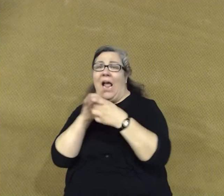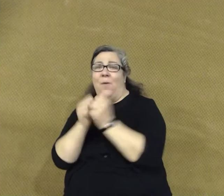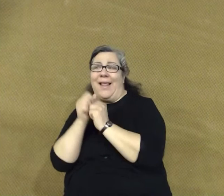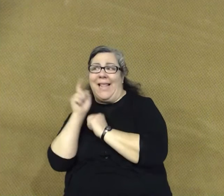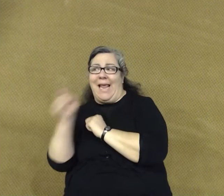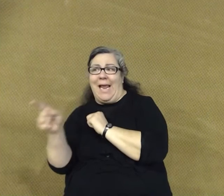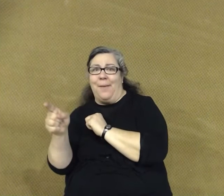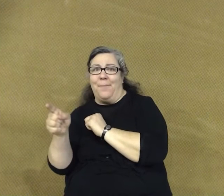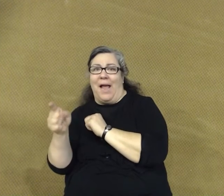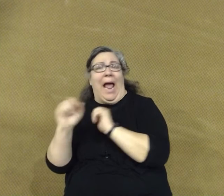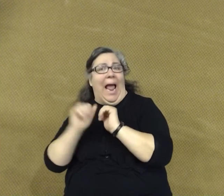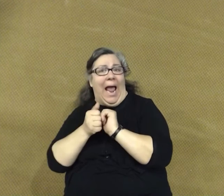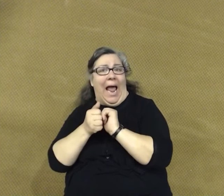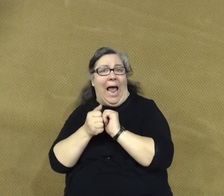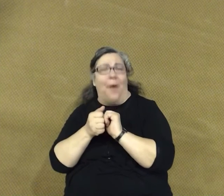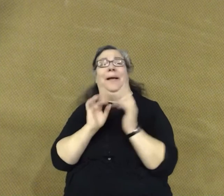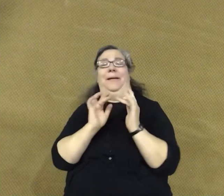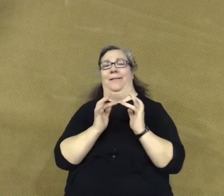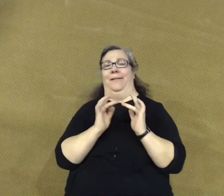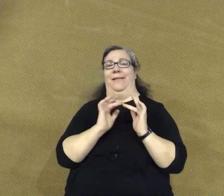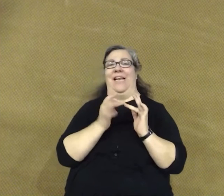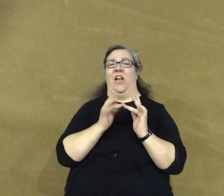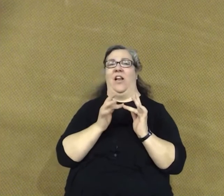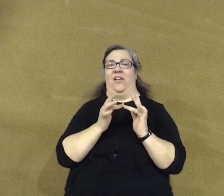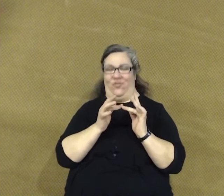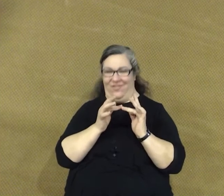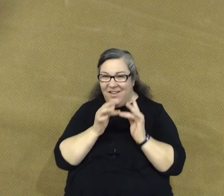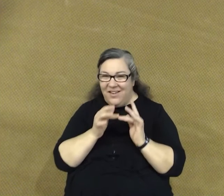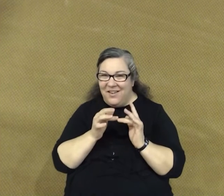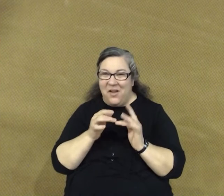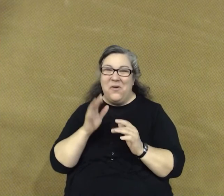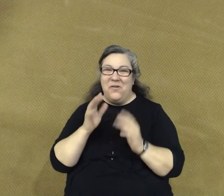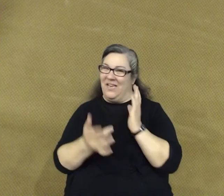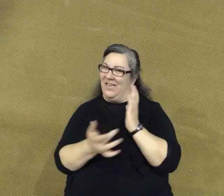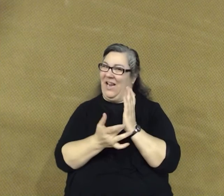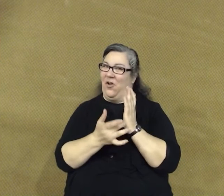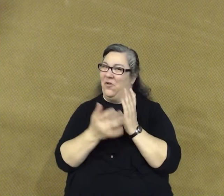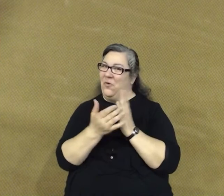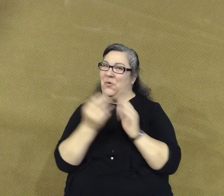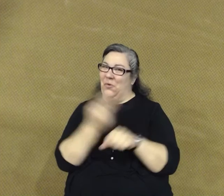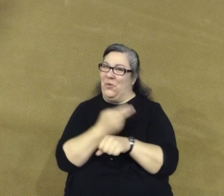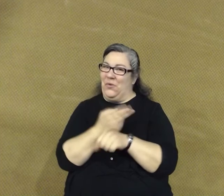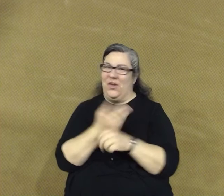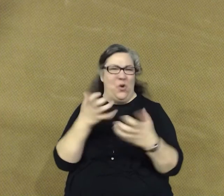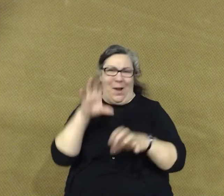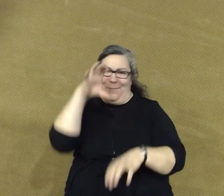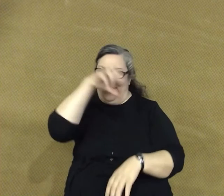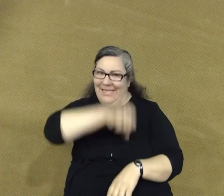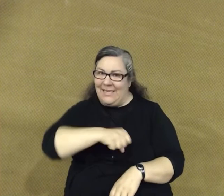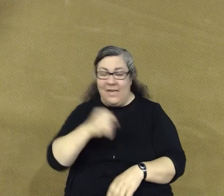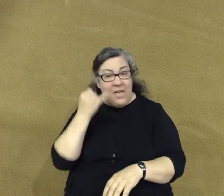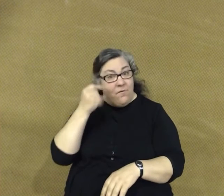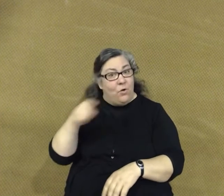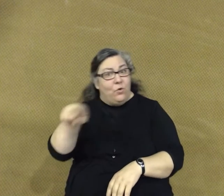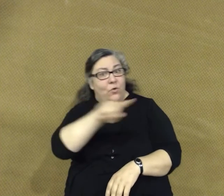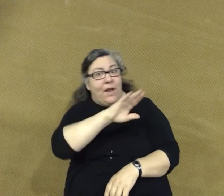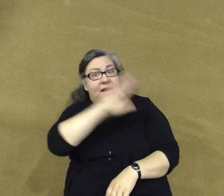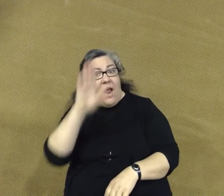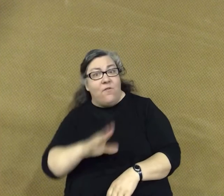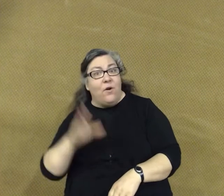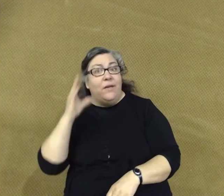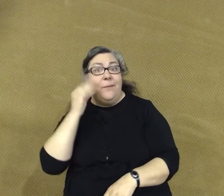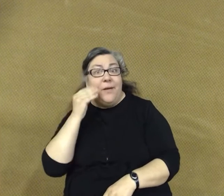Southern California through technology. It's going to be a great time. So you don't want to miss that. If you've never experienced the ministry of Brother